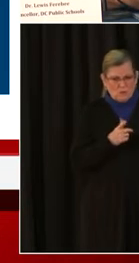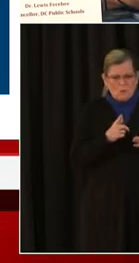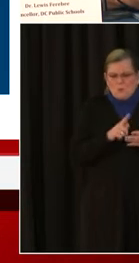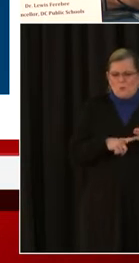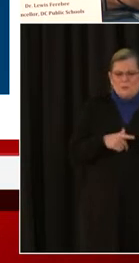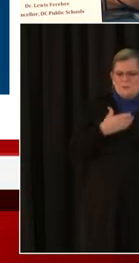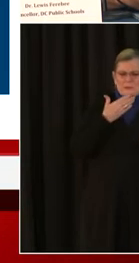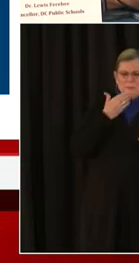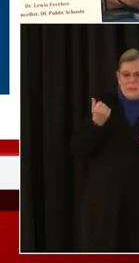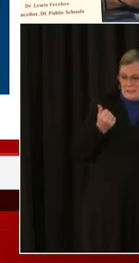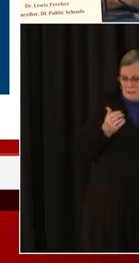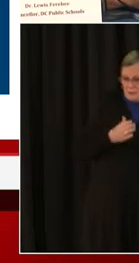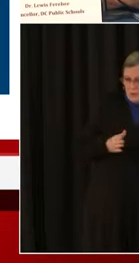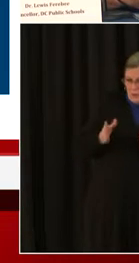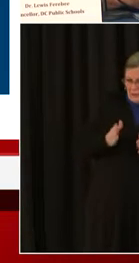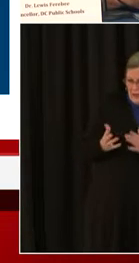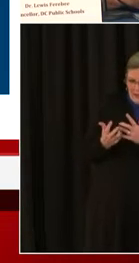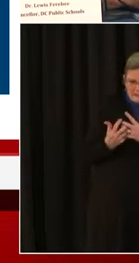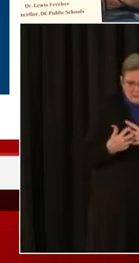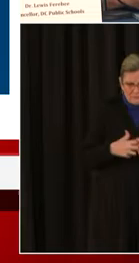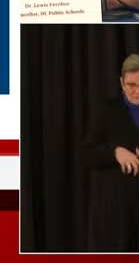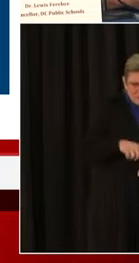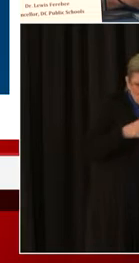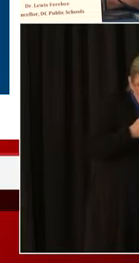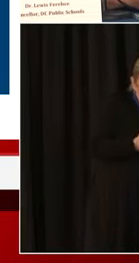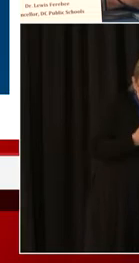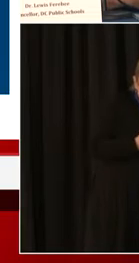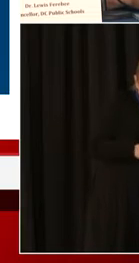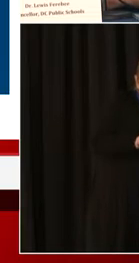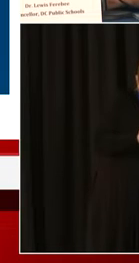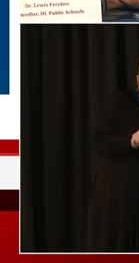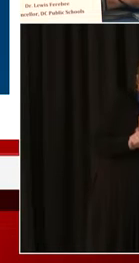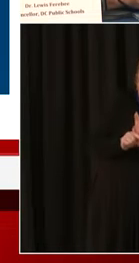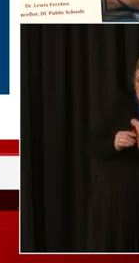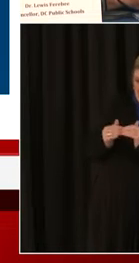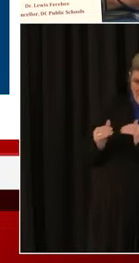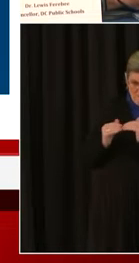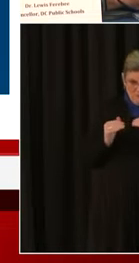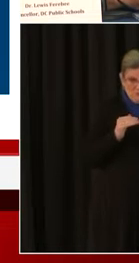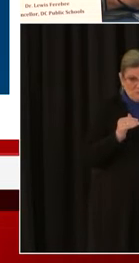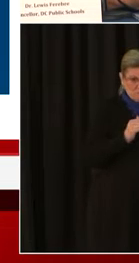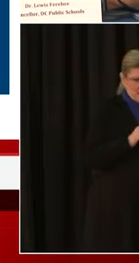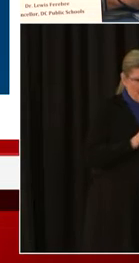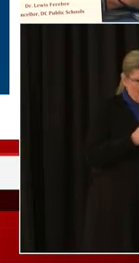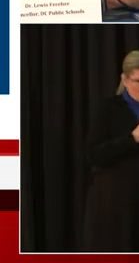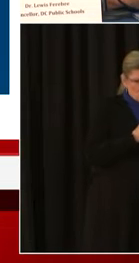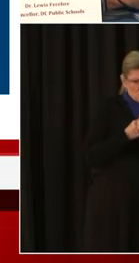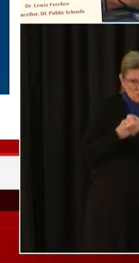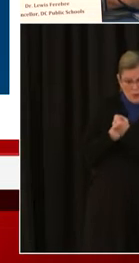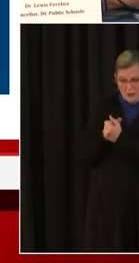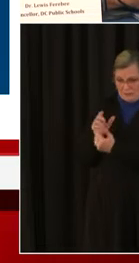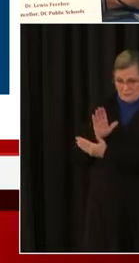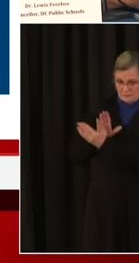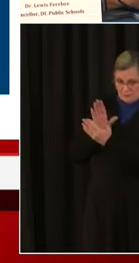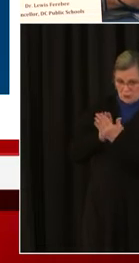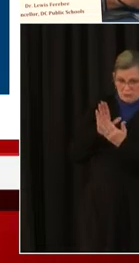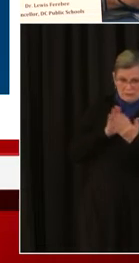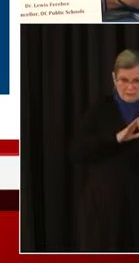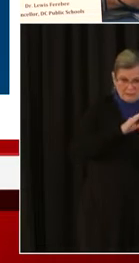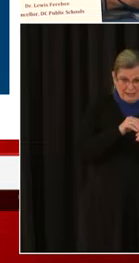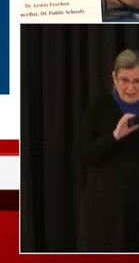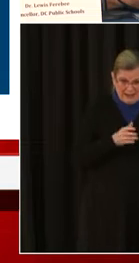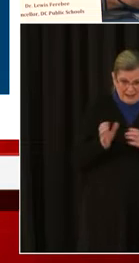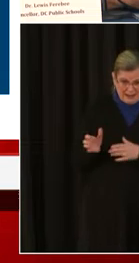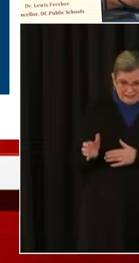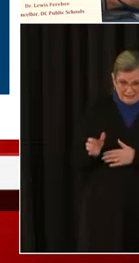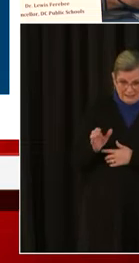to organize classes for each grade level to support in-person learning? And also, how might our care